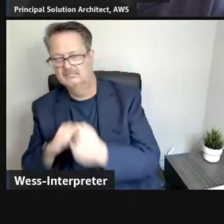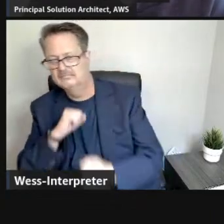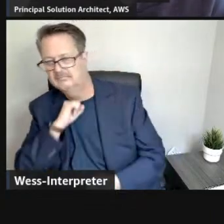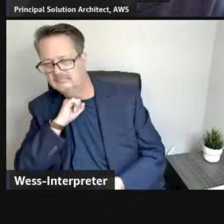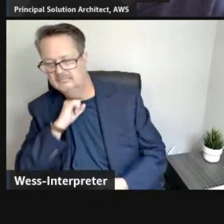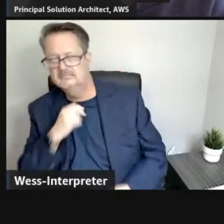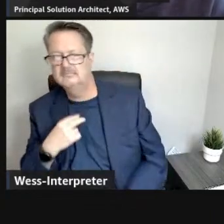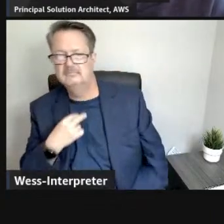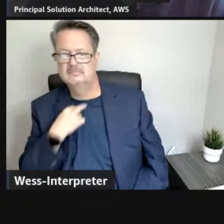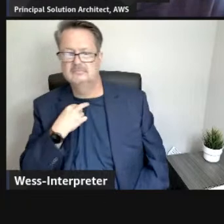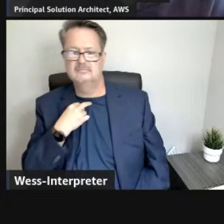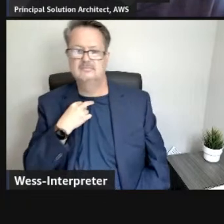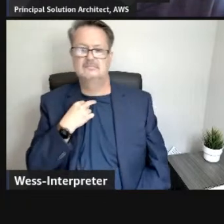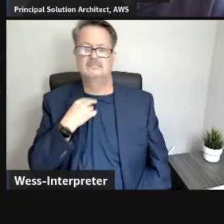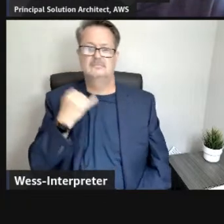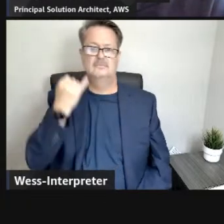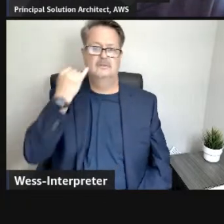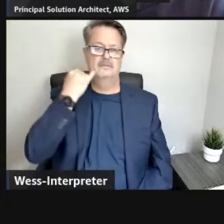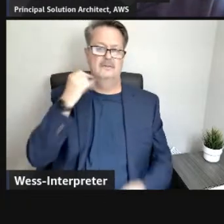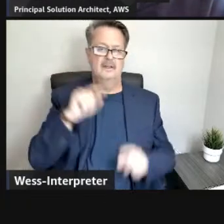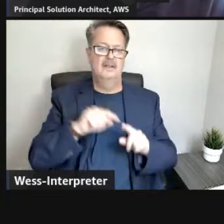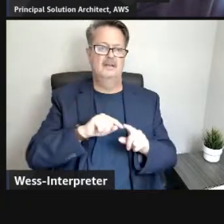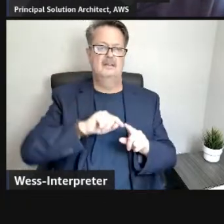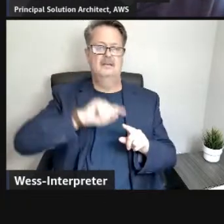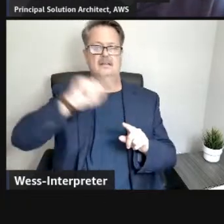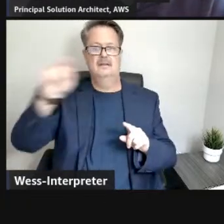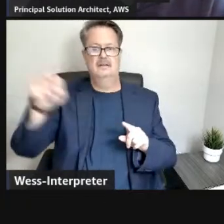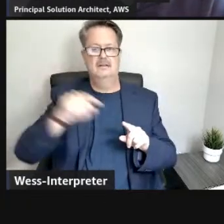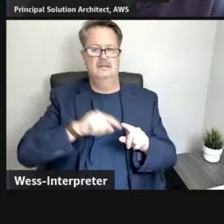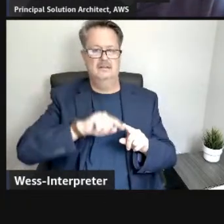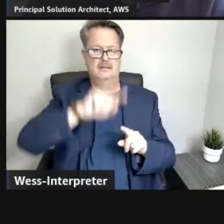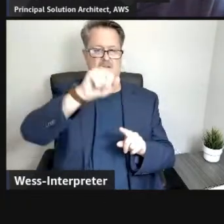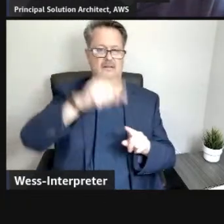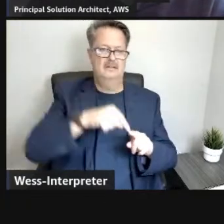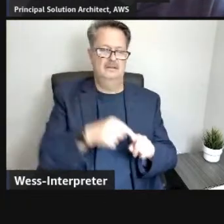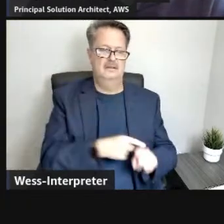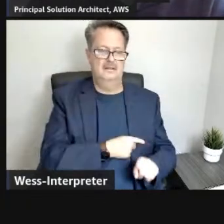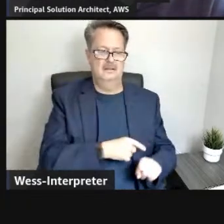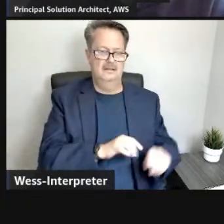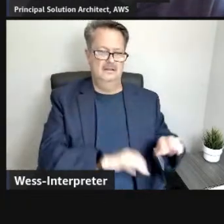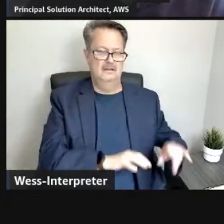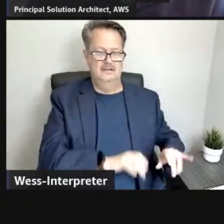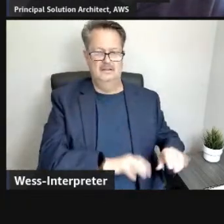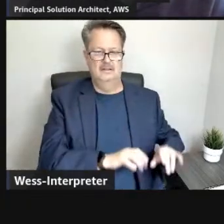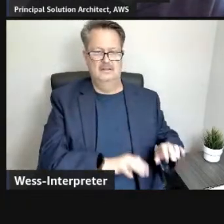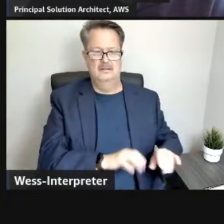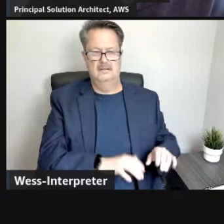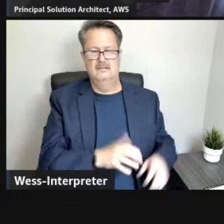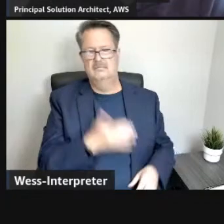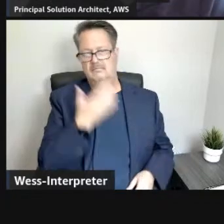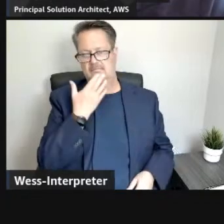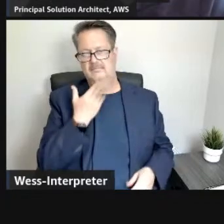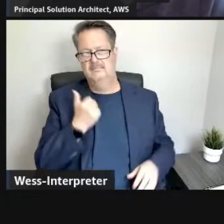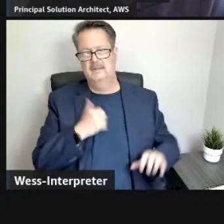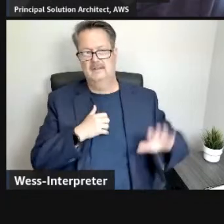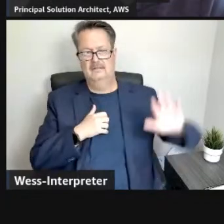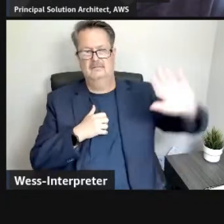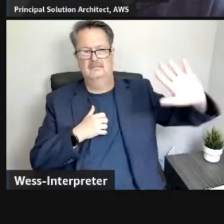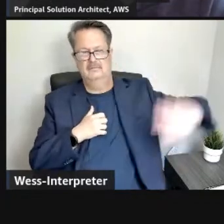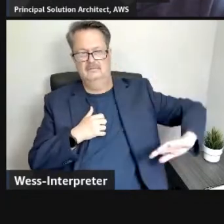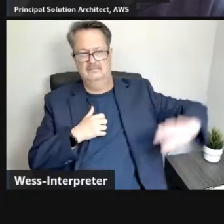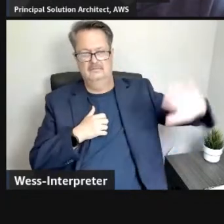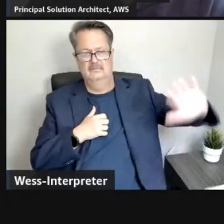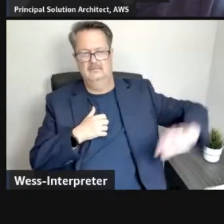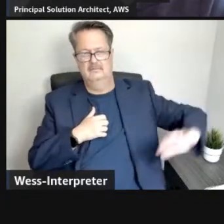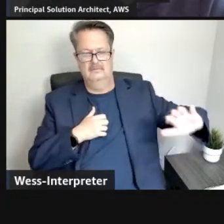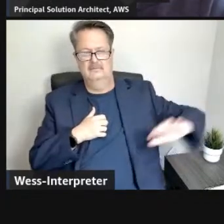So anything that you can process then and there when you're collecting the metrics in the workload environment, do it there so your workload is actually